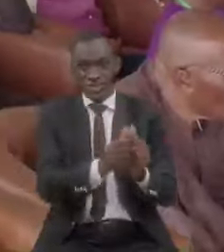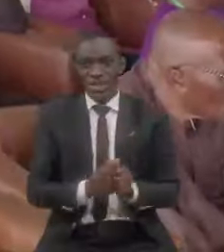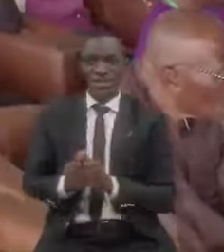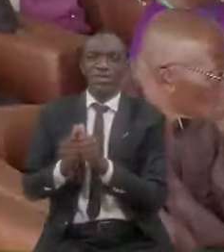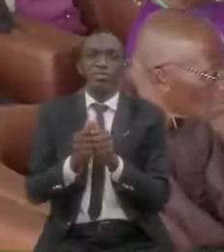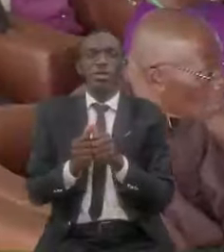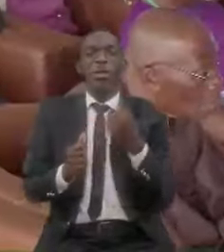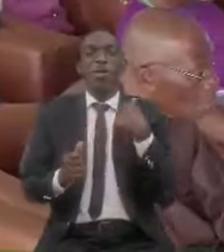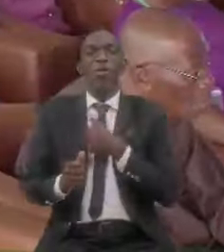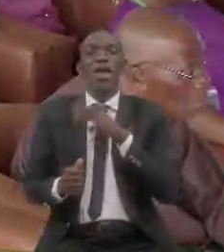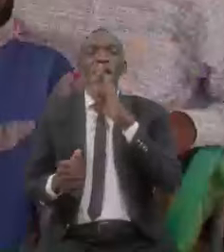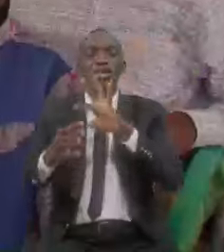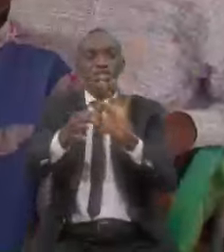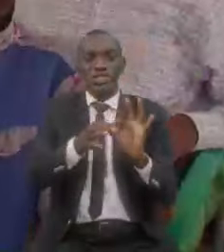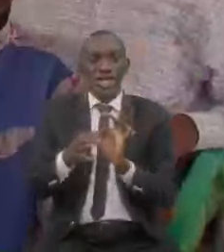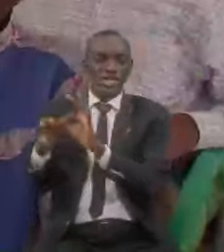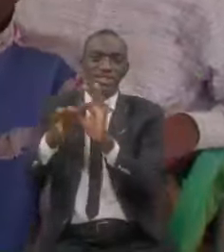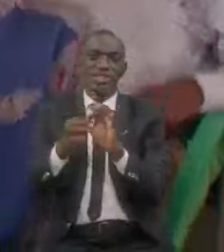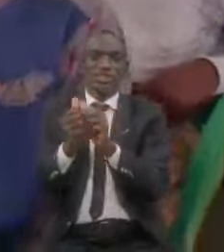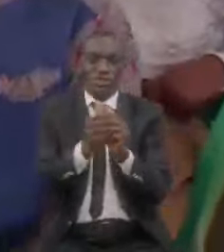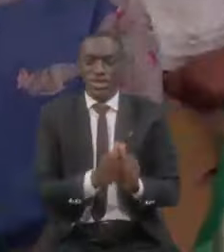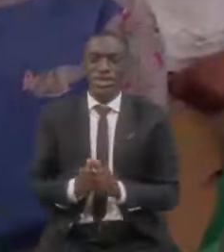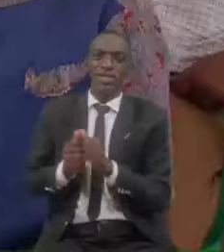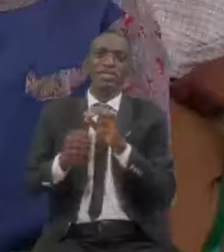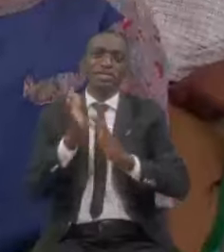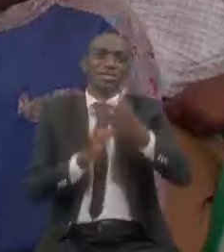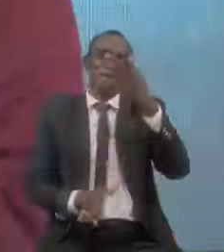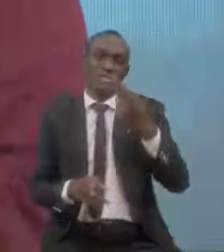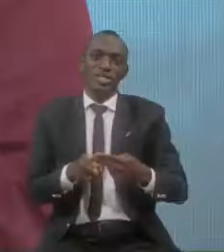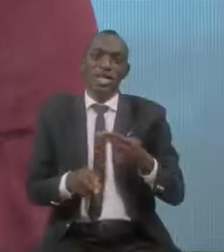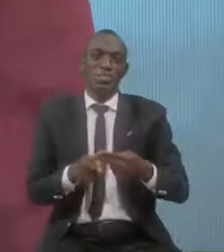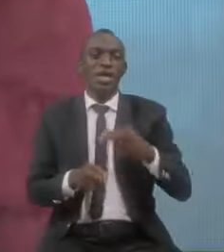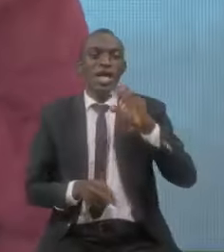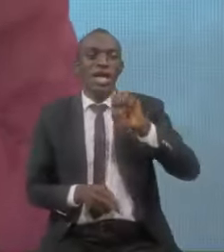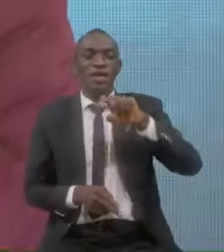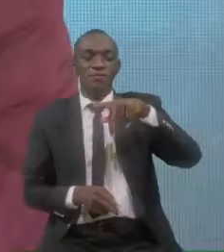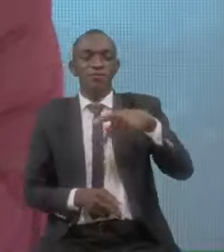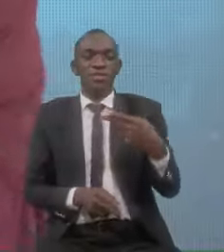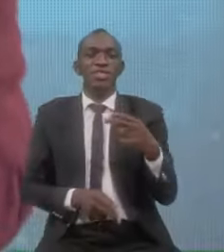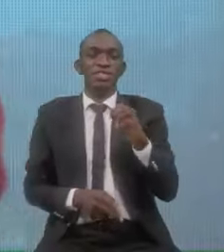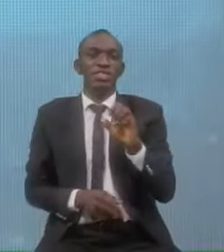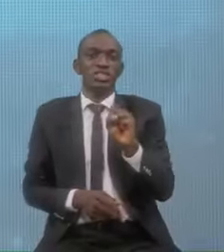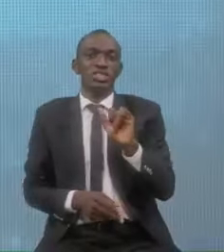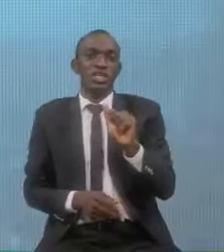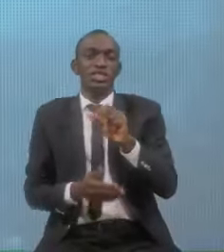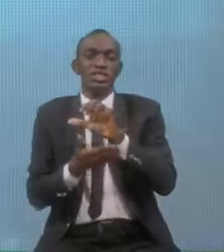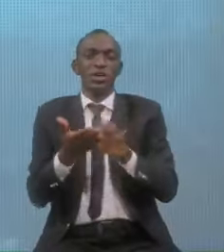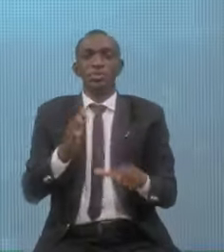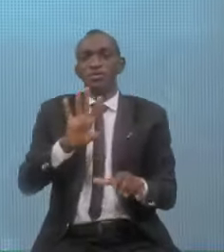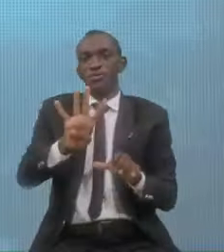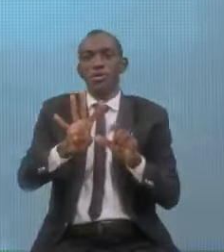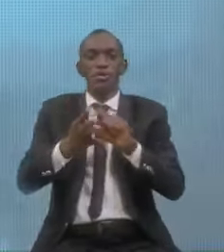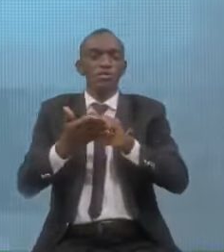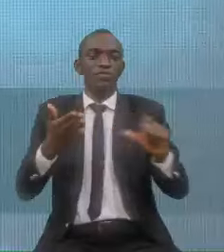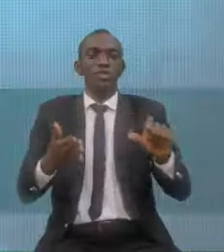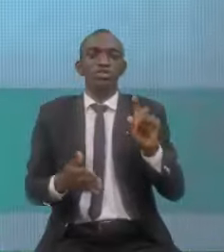said we're united together. Ephesians chapter 4. And here we're reading in verse 2, with all